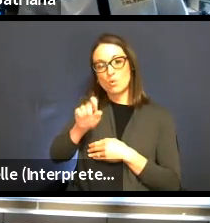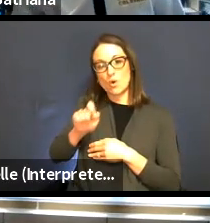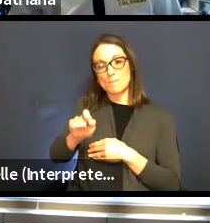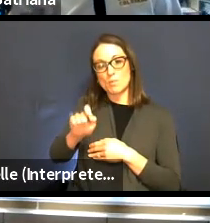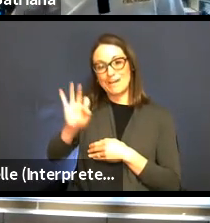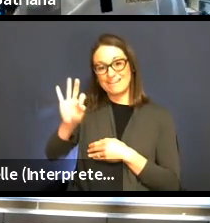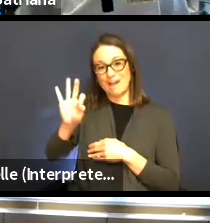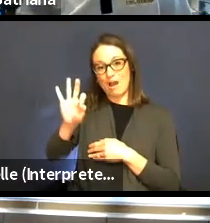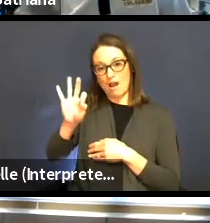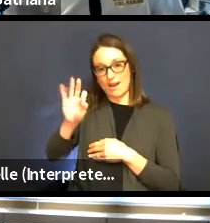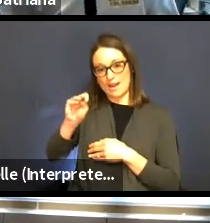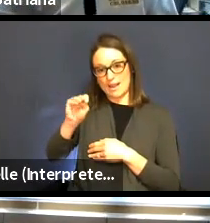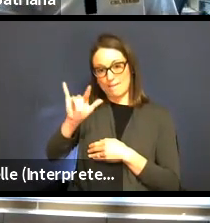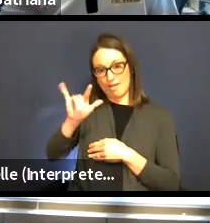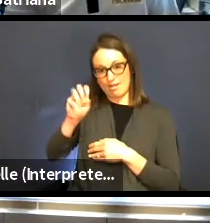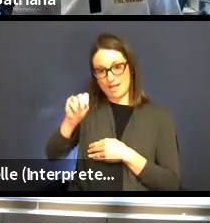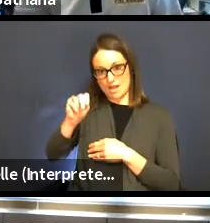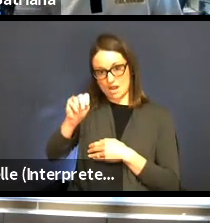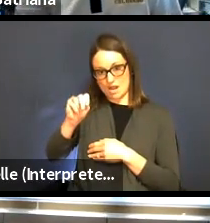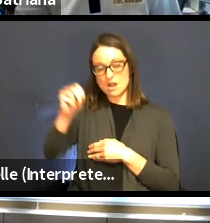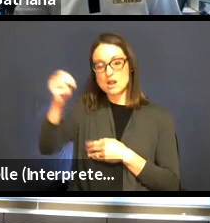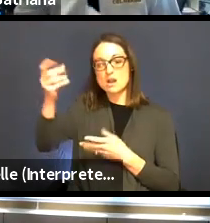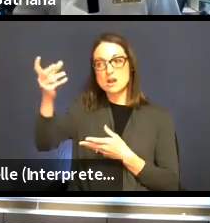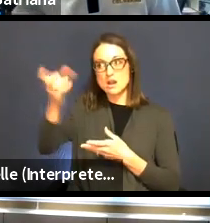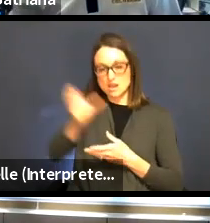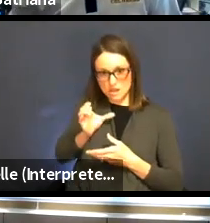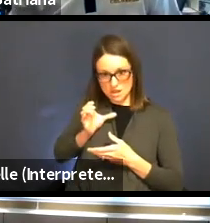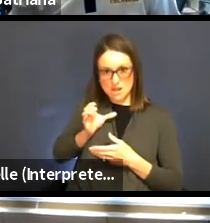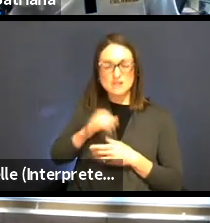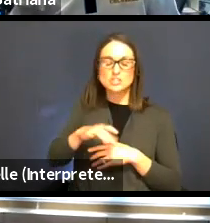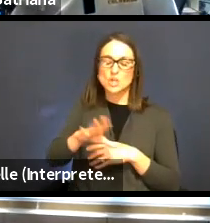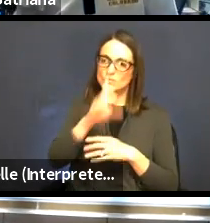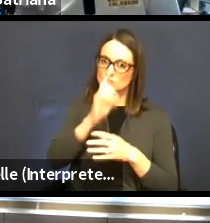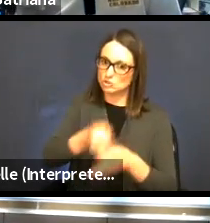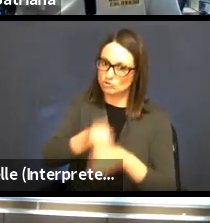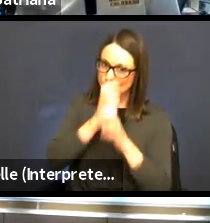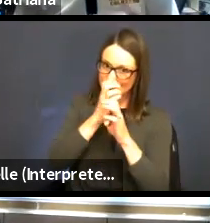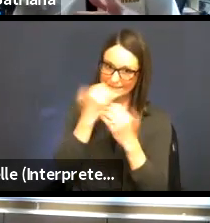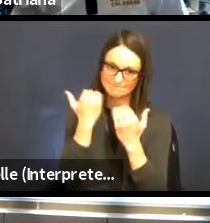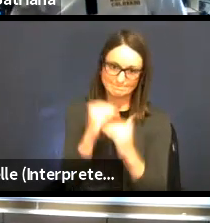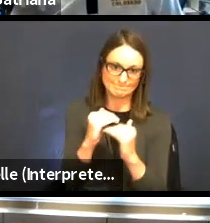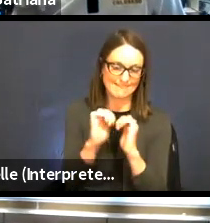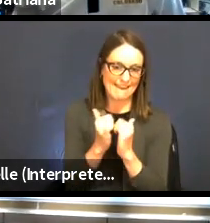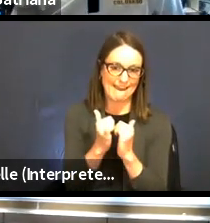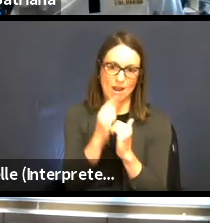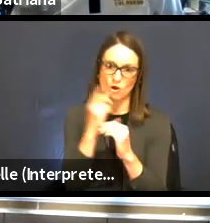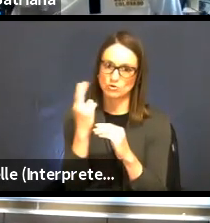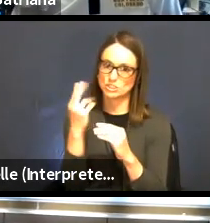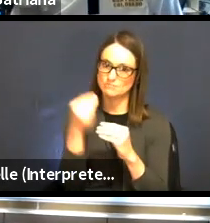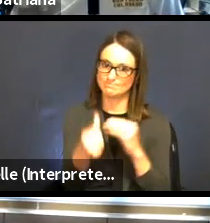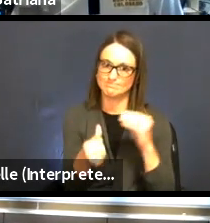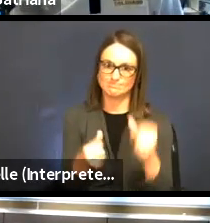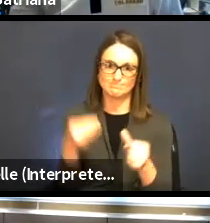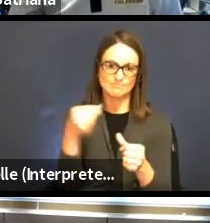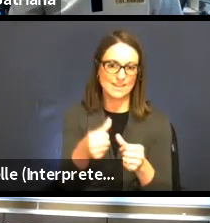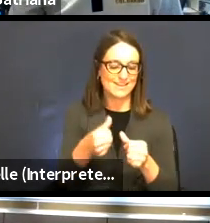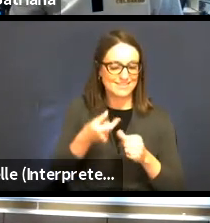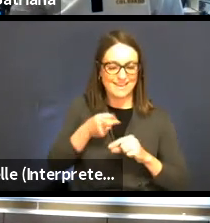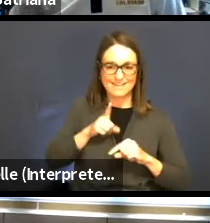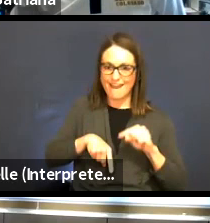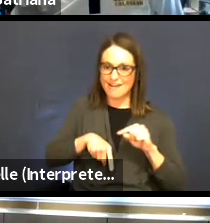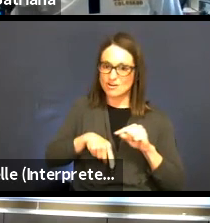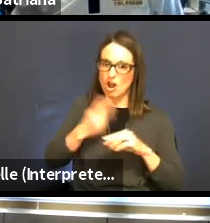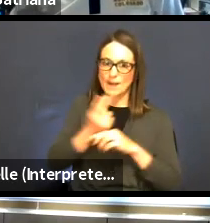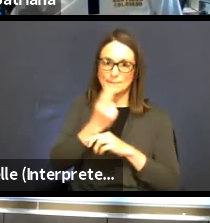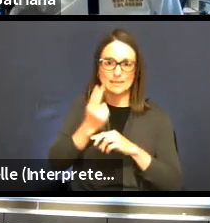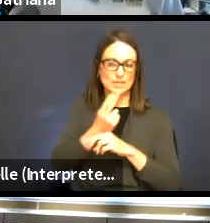some pretty strict limitations about how those funds can be used. They cannot be used to backfill the